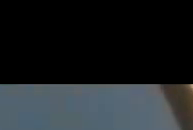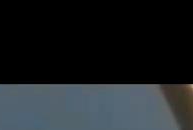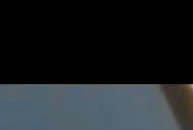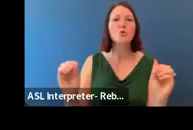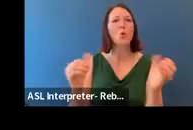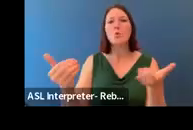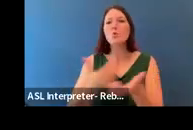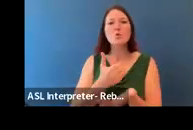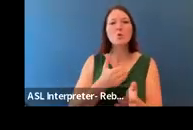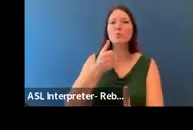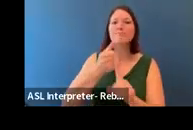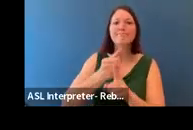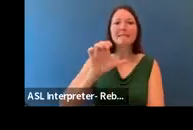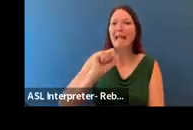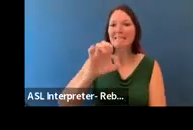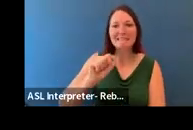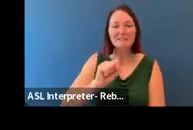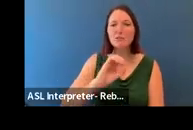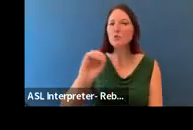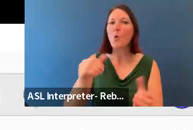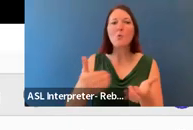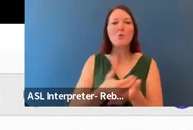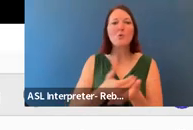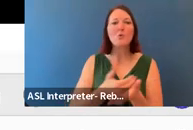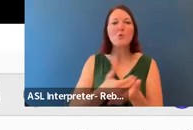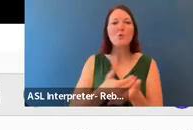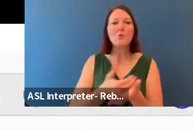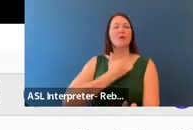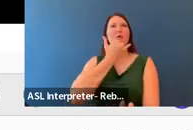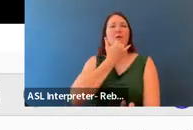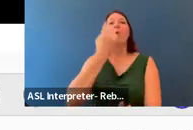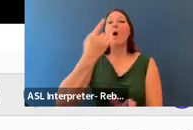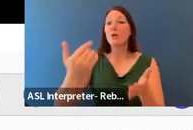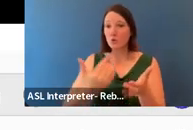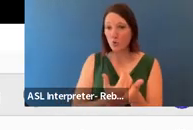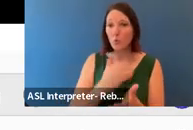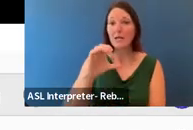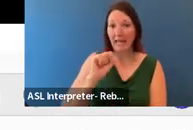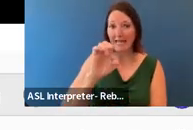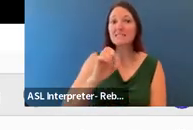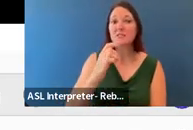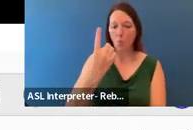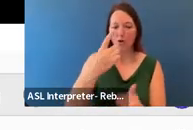cases, no hospitalizations. One new case, no hospitalization.